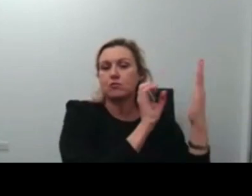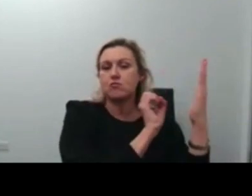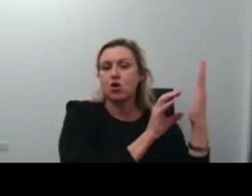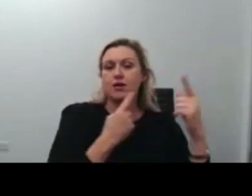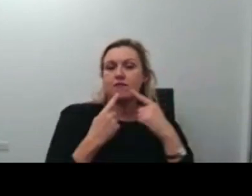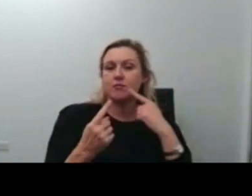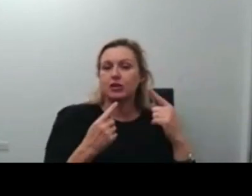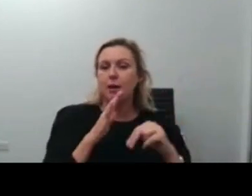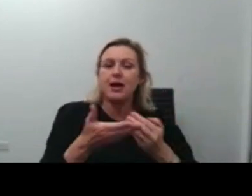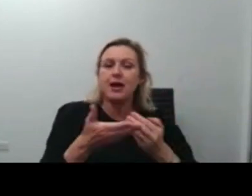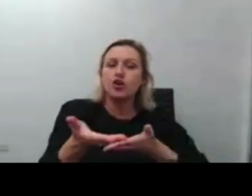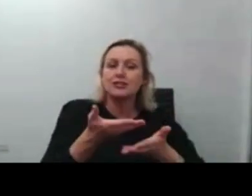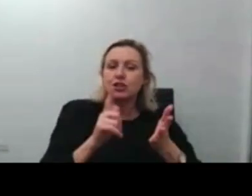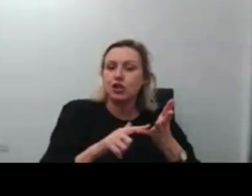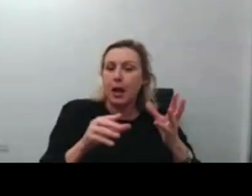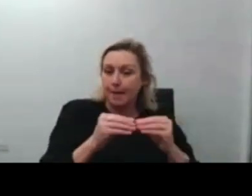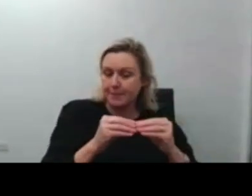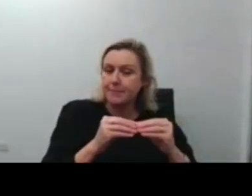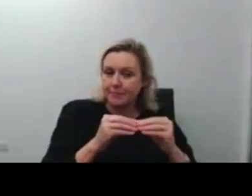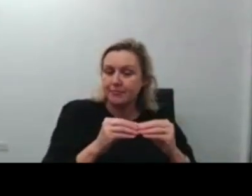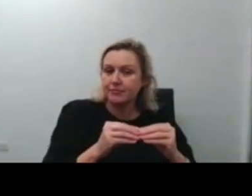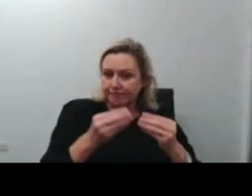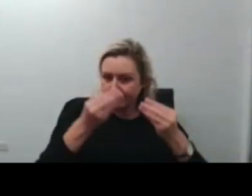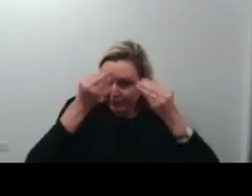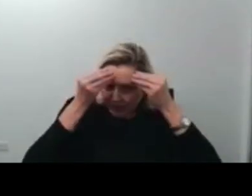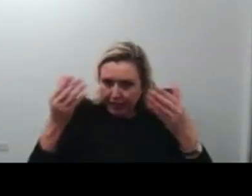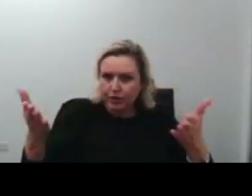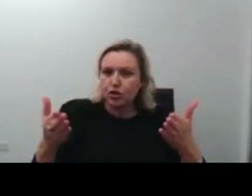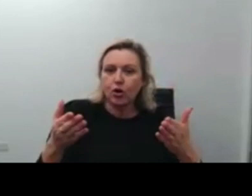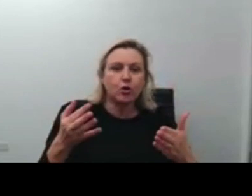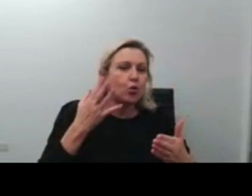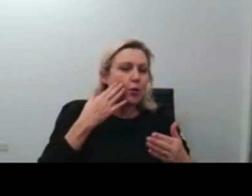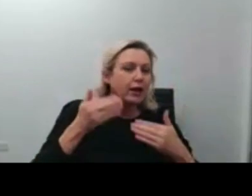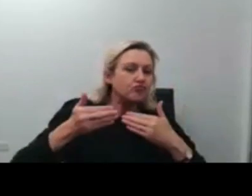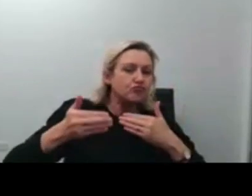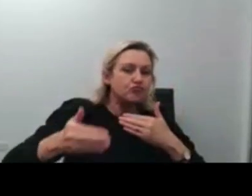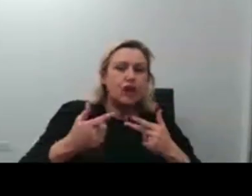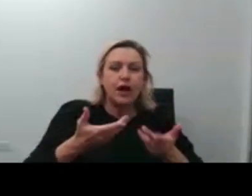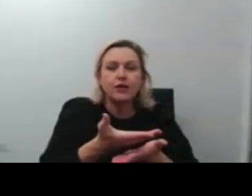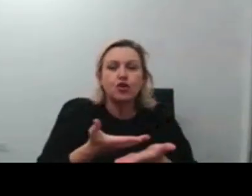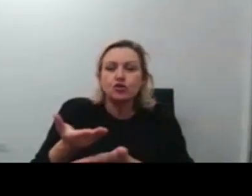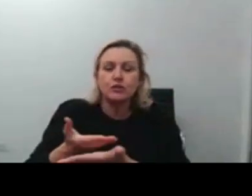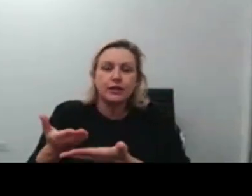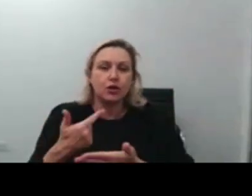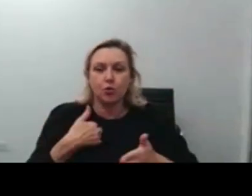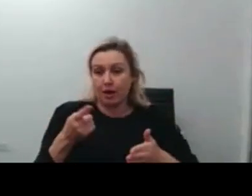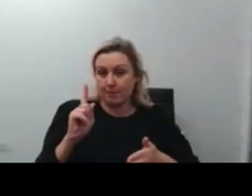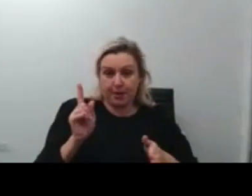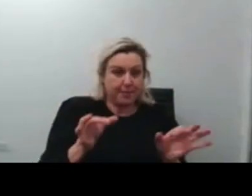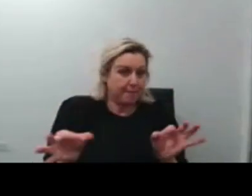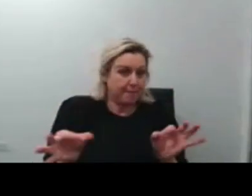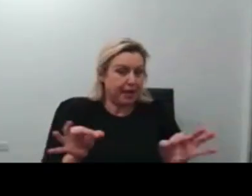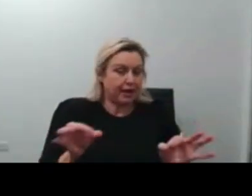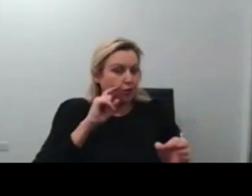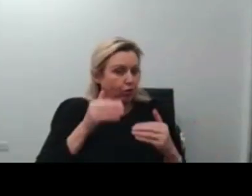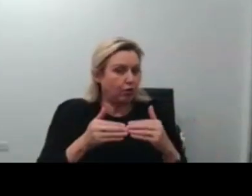on the consultation hub to give people a heads up of the consultations coming. We're replanning that at the moment. That'll be available